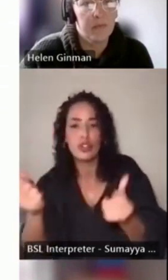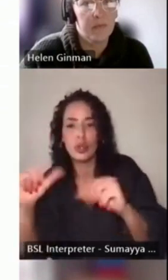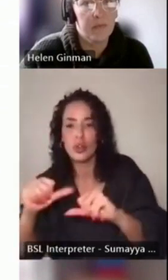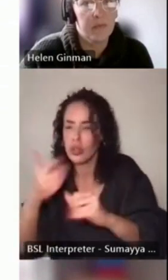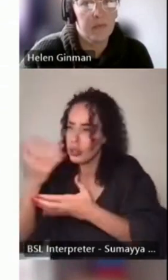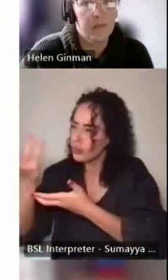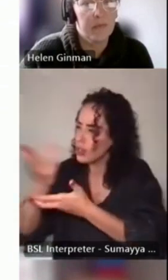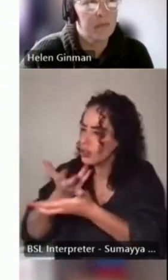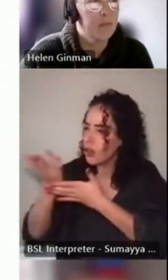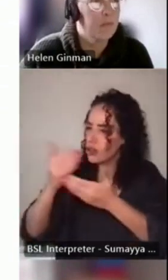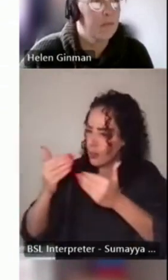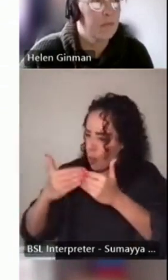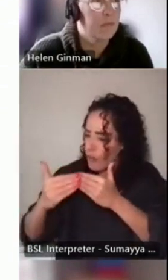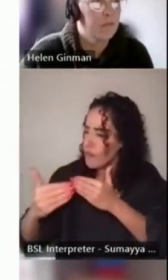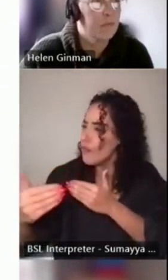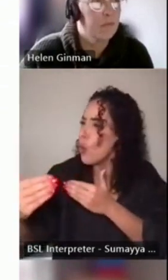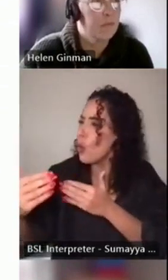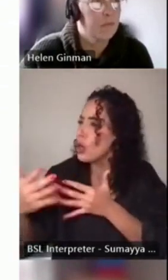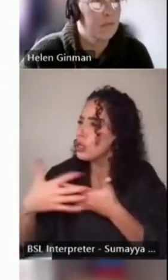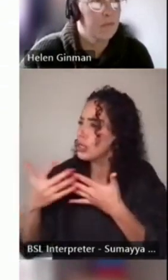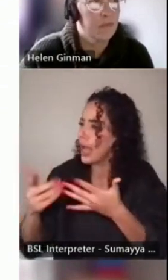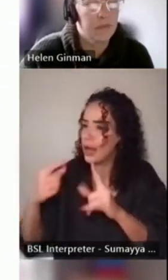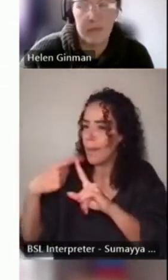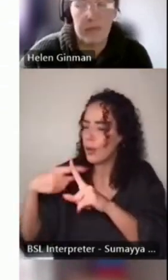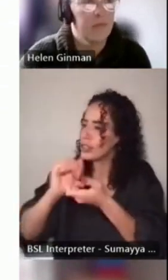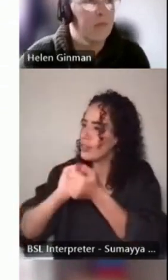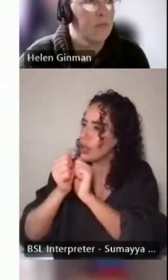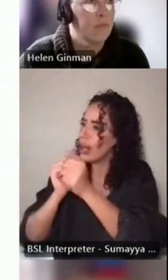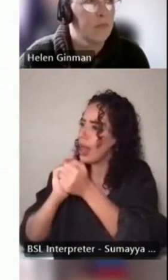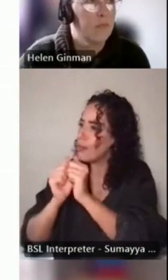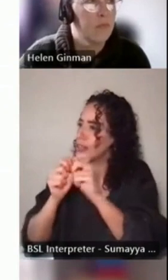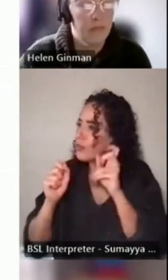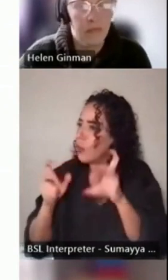move forward in a positive and collaborative manner.